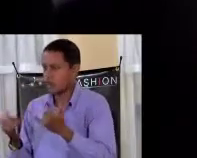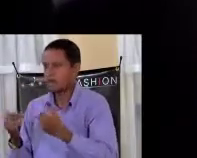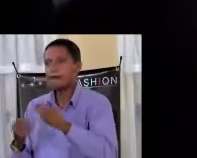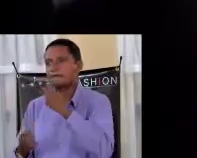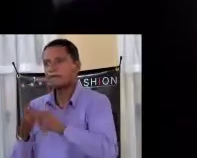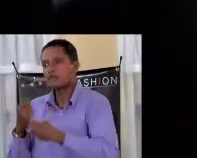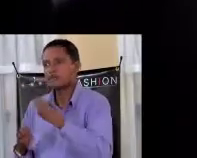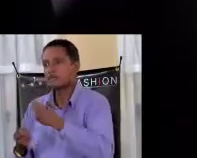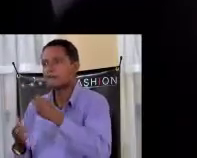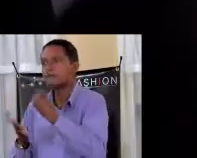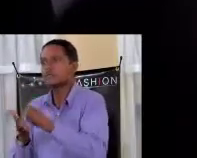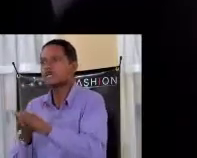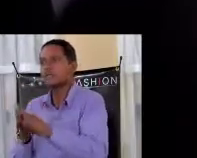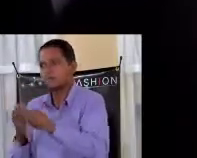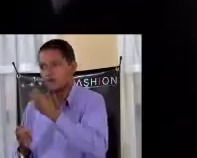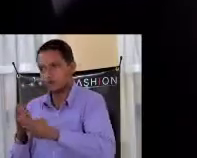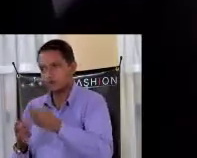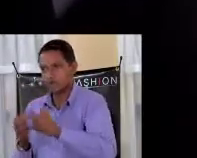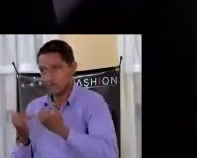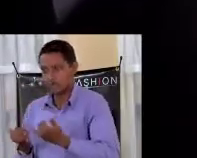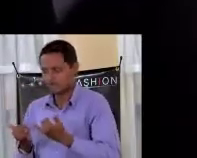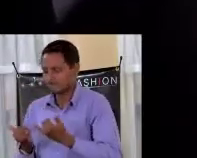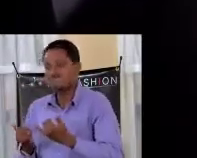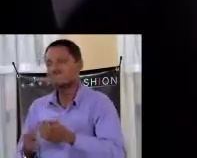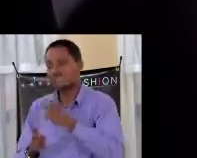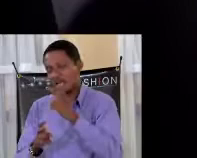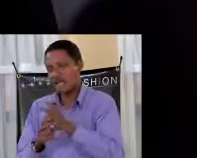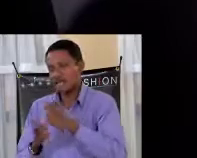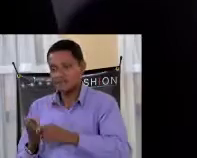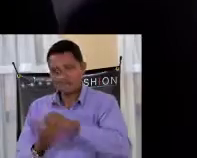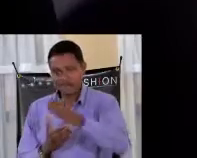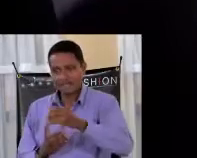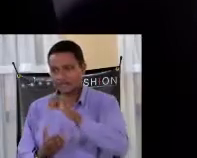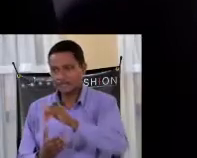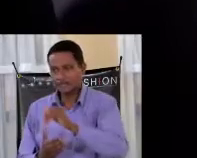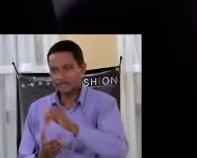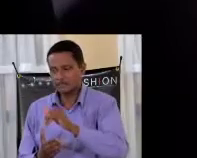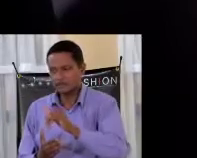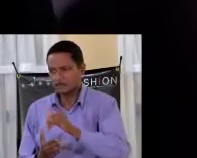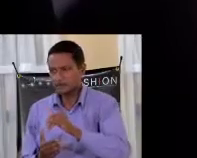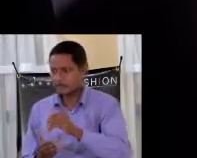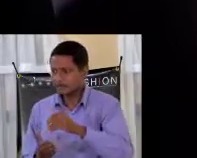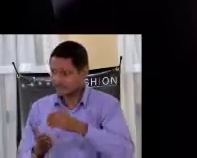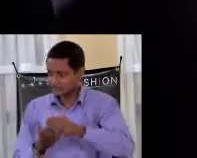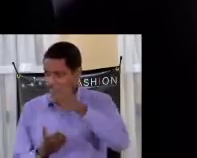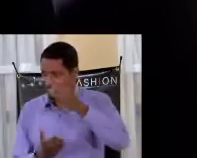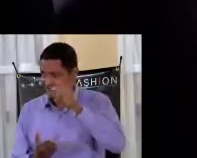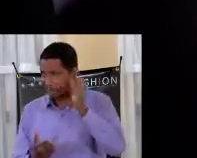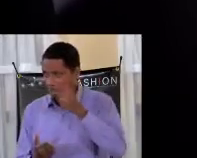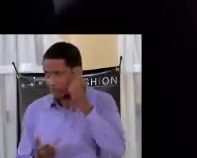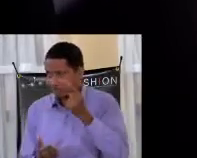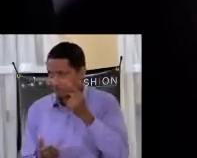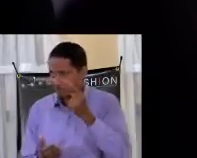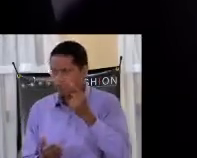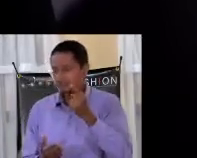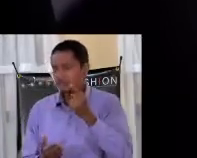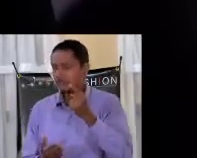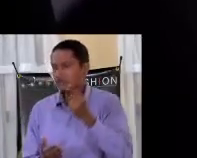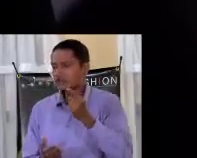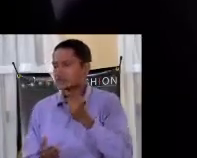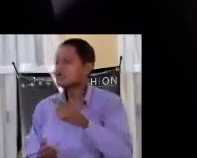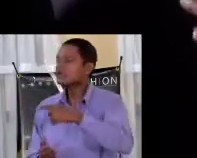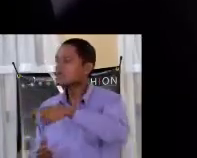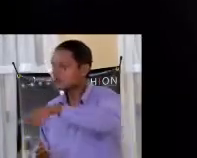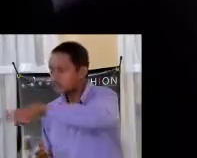recession situation. And not because it's expensive, but because the customer knows what they can get